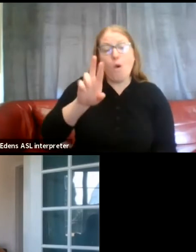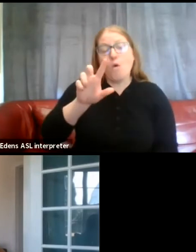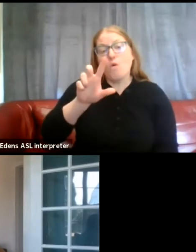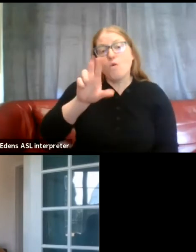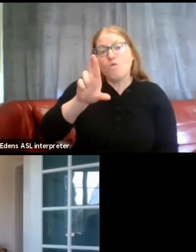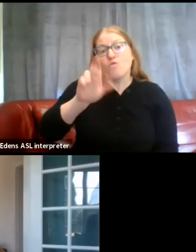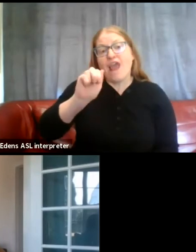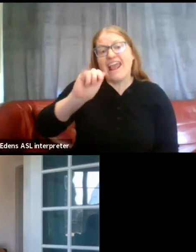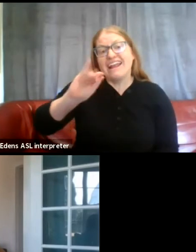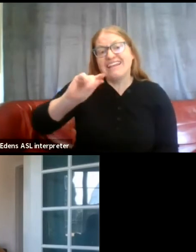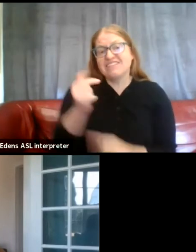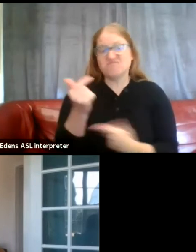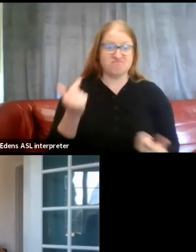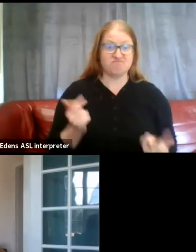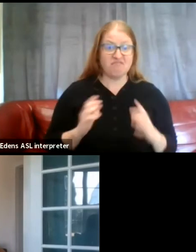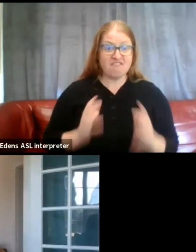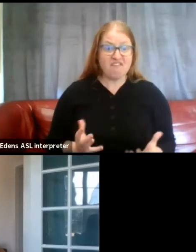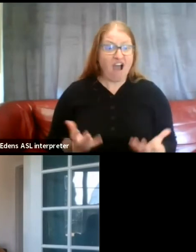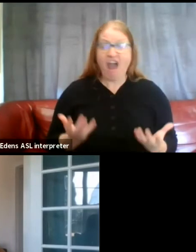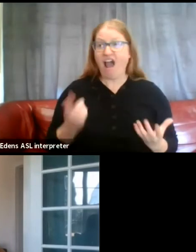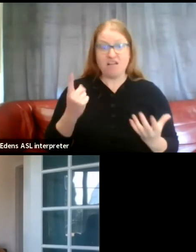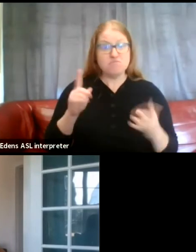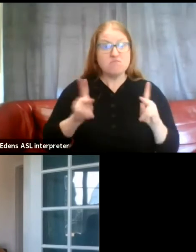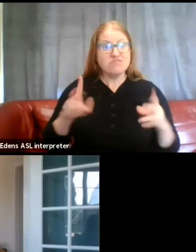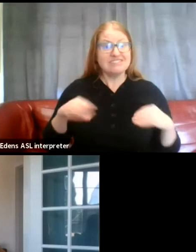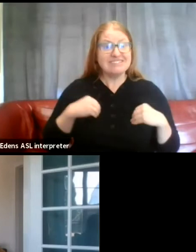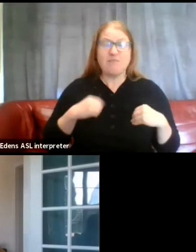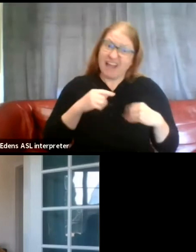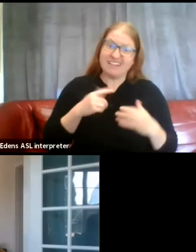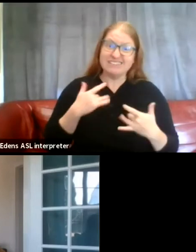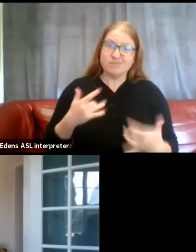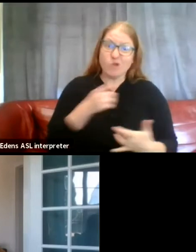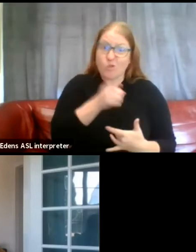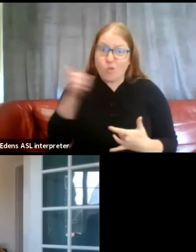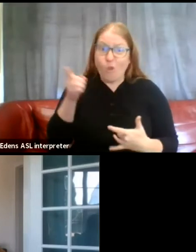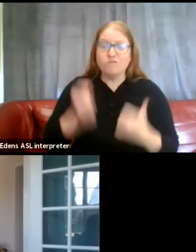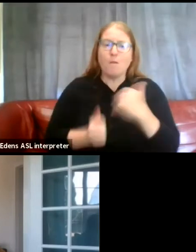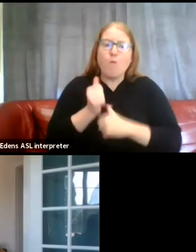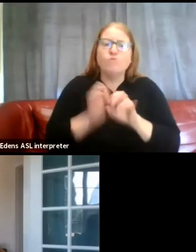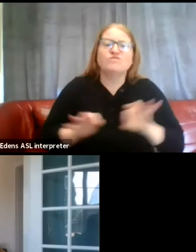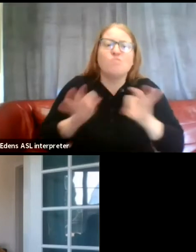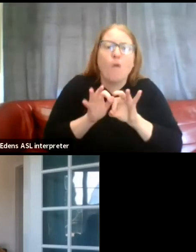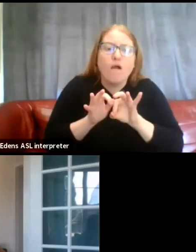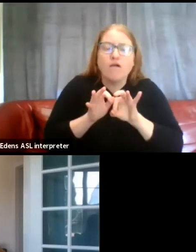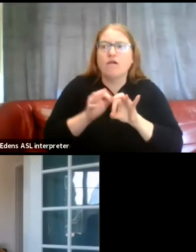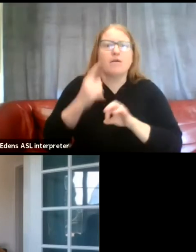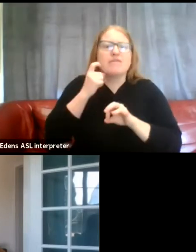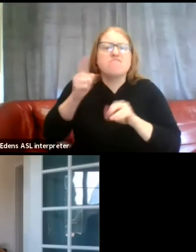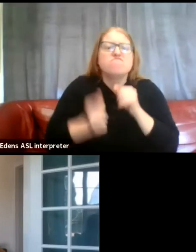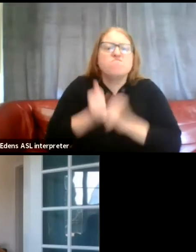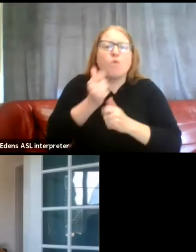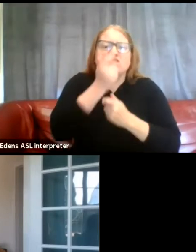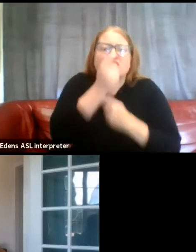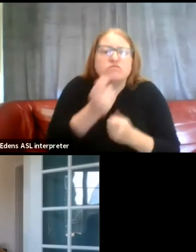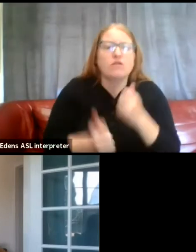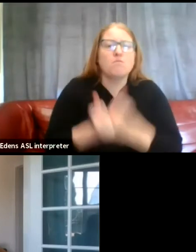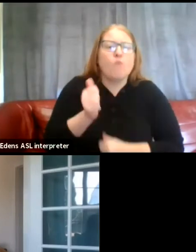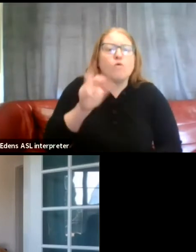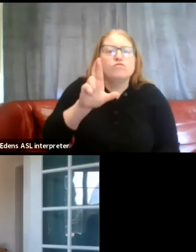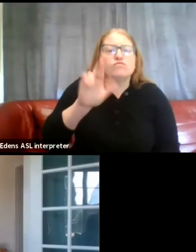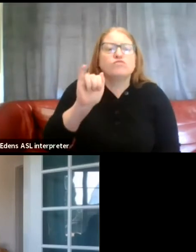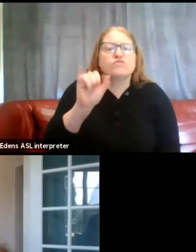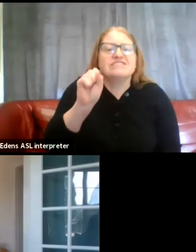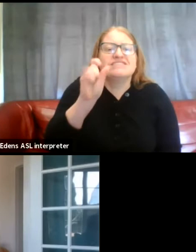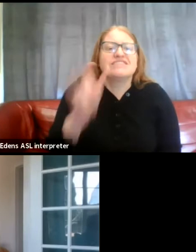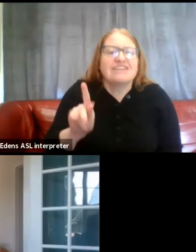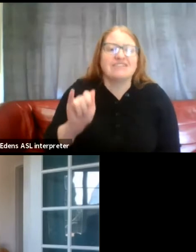because from my perspective, those are the most important shows. Mm-hmm. The most important shows are the most interesting shows, or the riskiest shows, or the, you know,